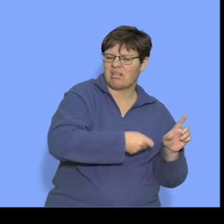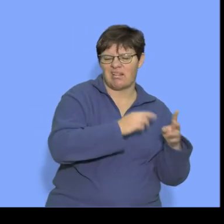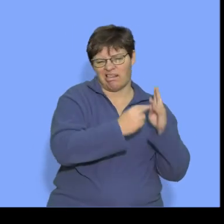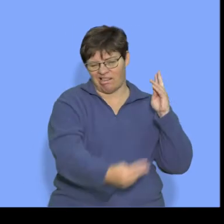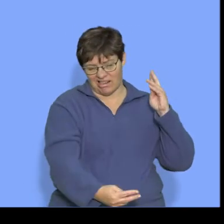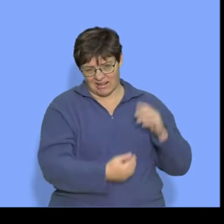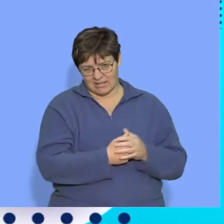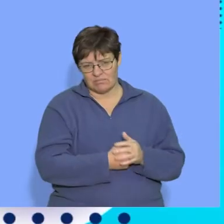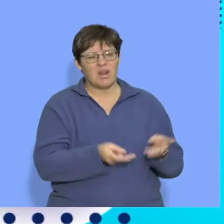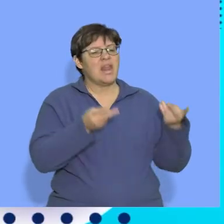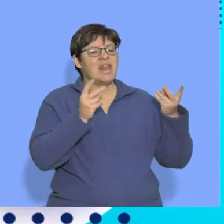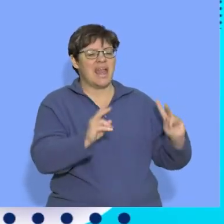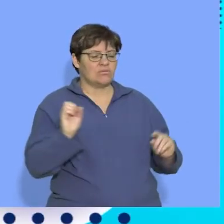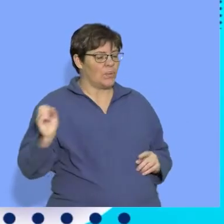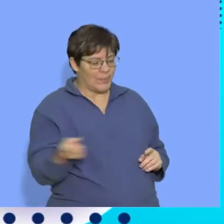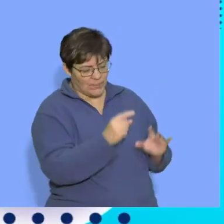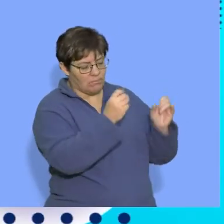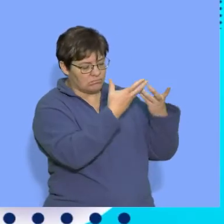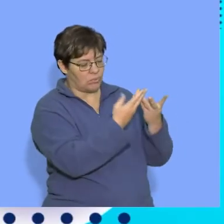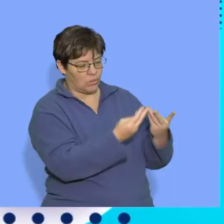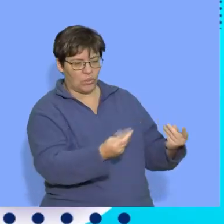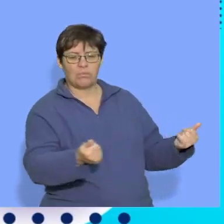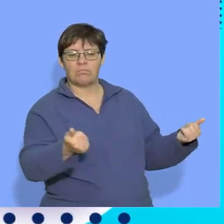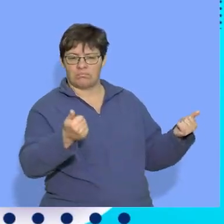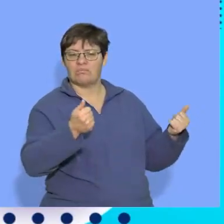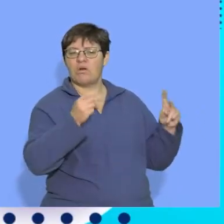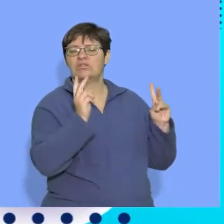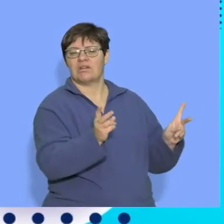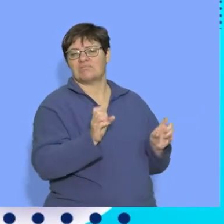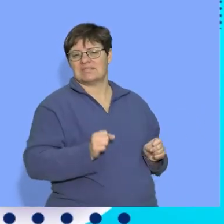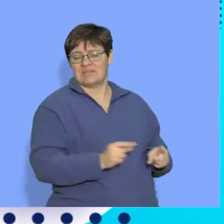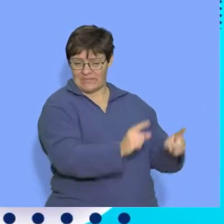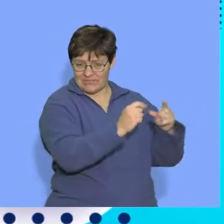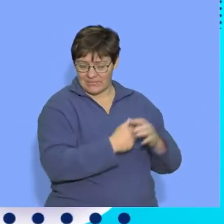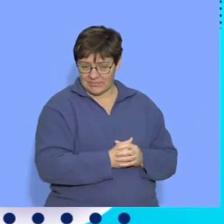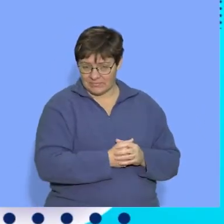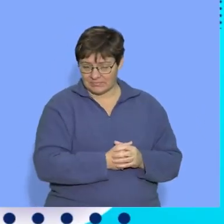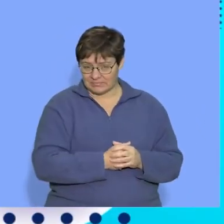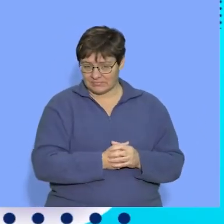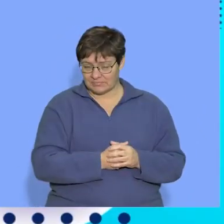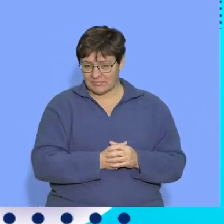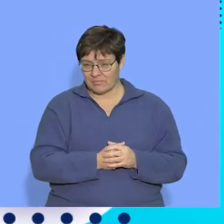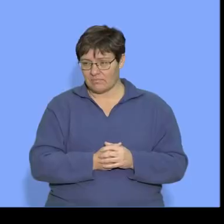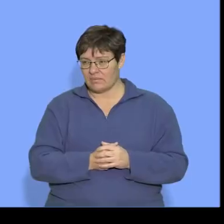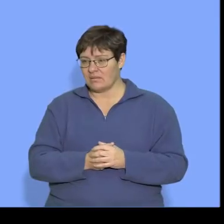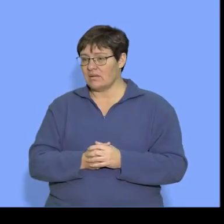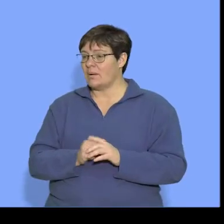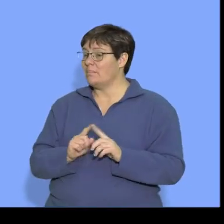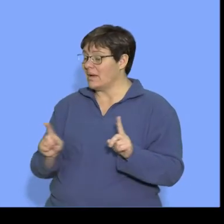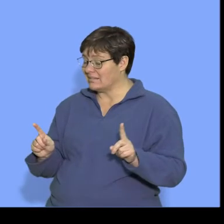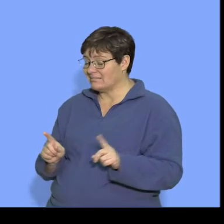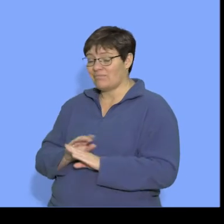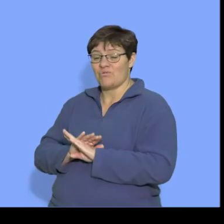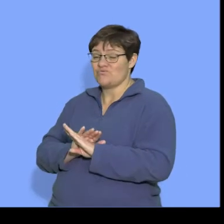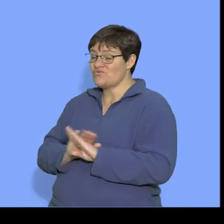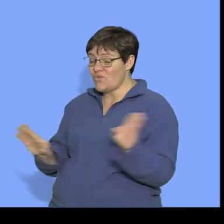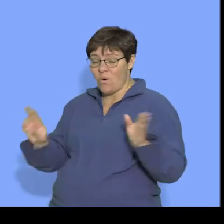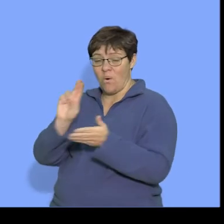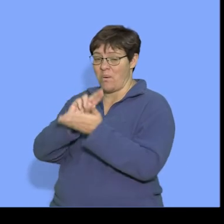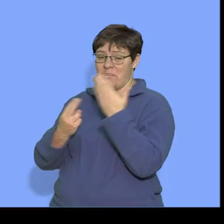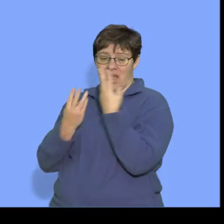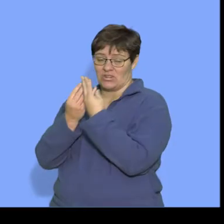will naturally decompose in the environment are biodegradable. However, we have the other category in